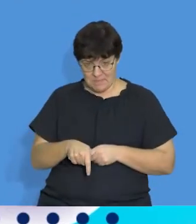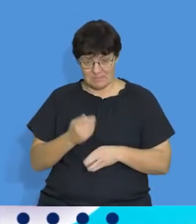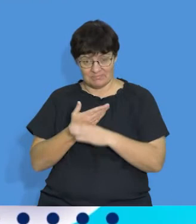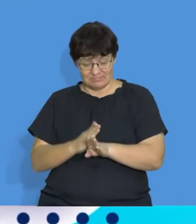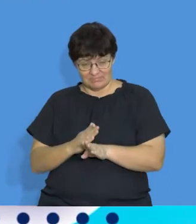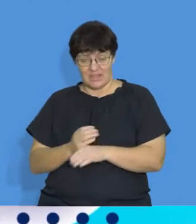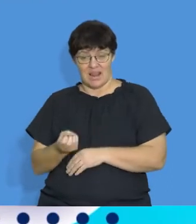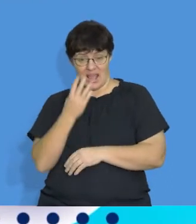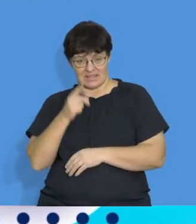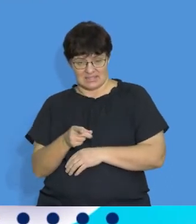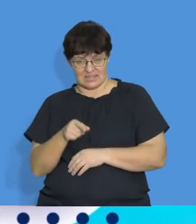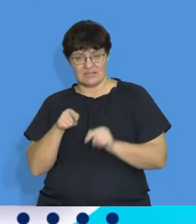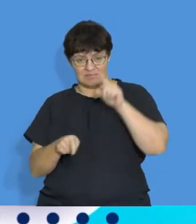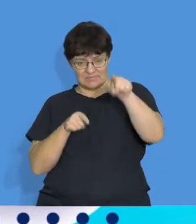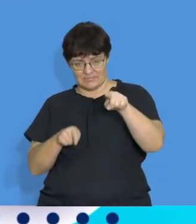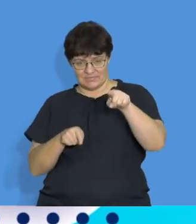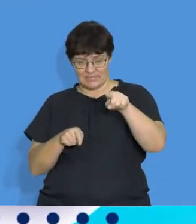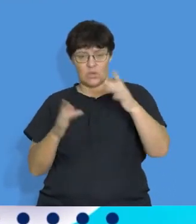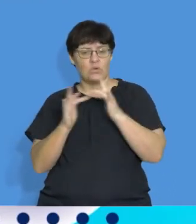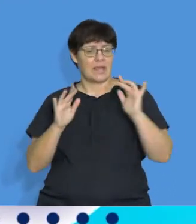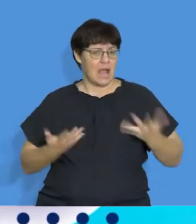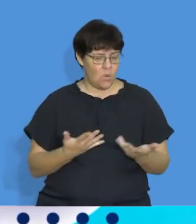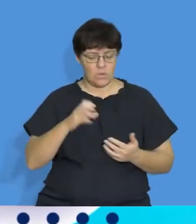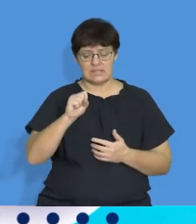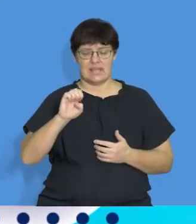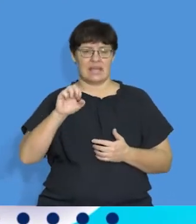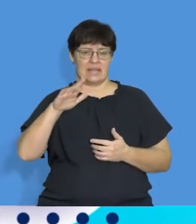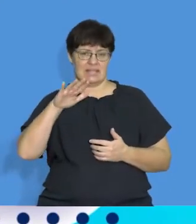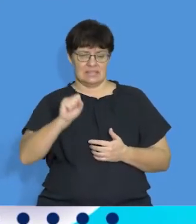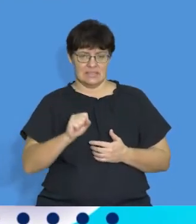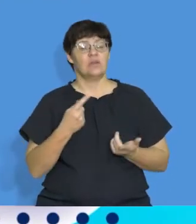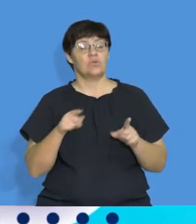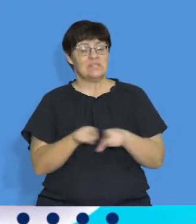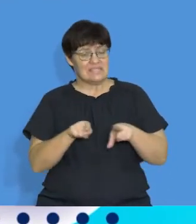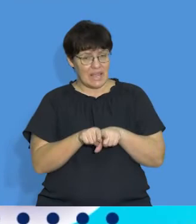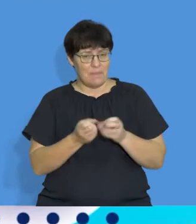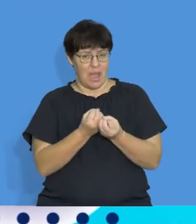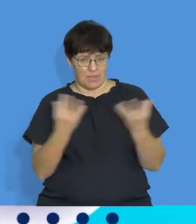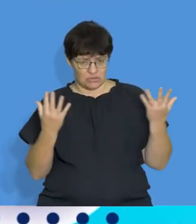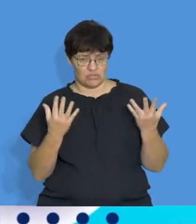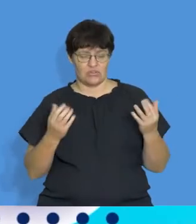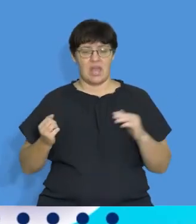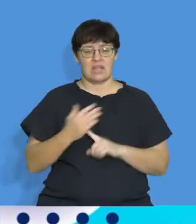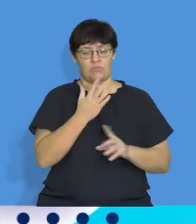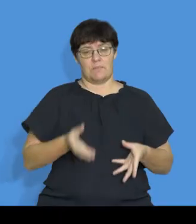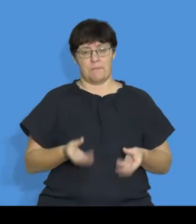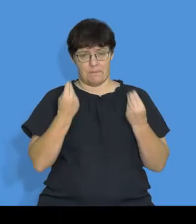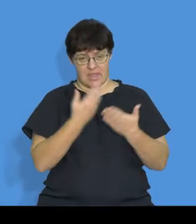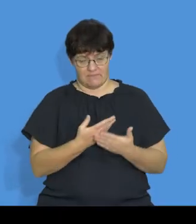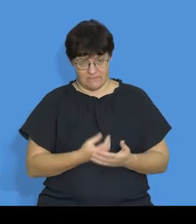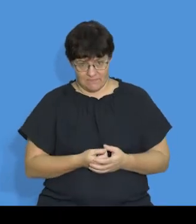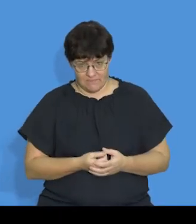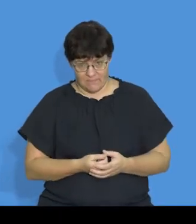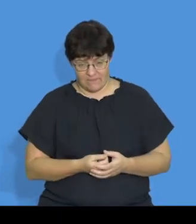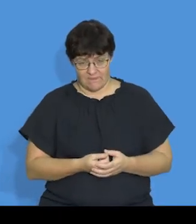light bulb are actually connected in series. So they receive the same amount of current, okay? Right. So in other